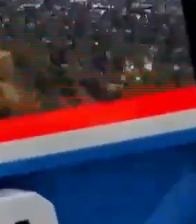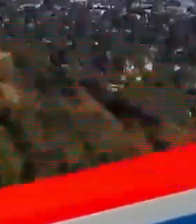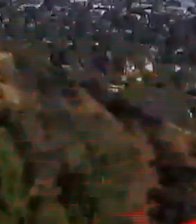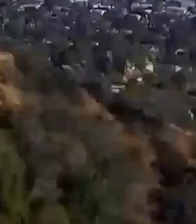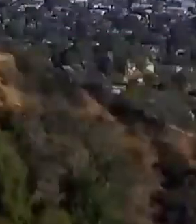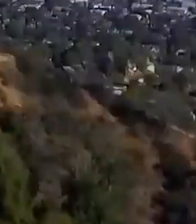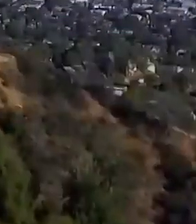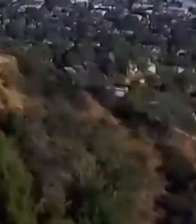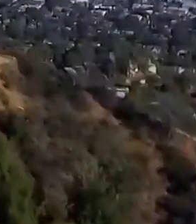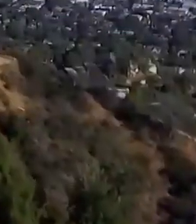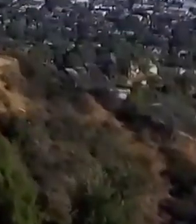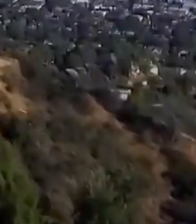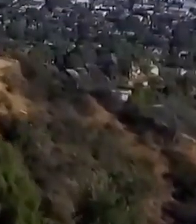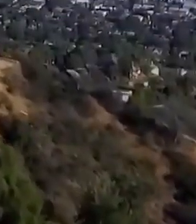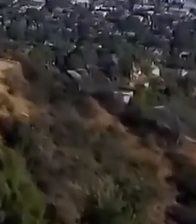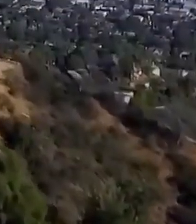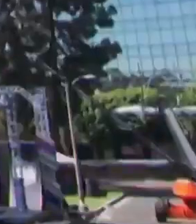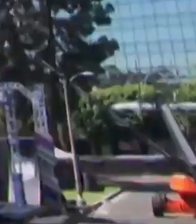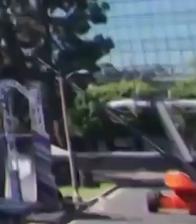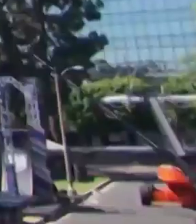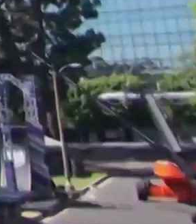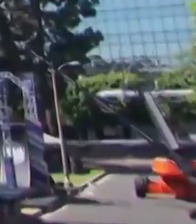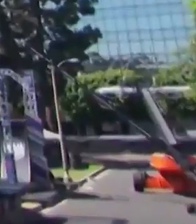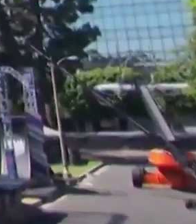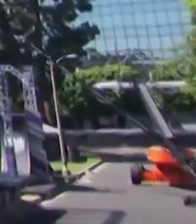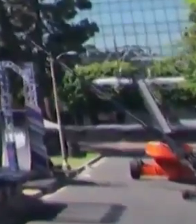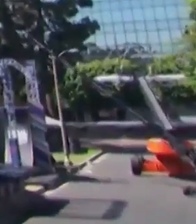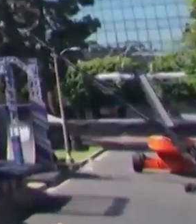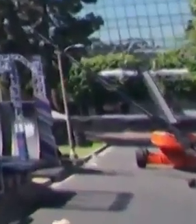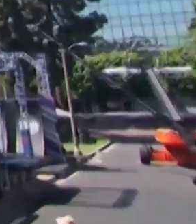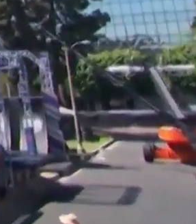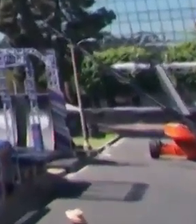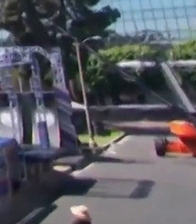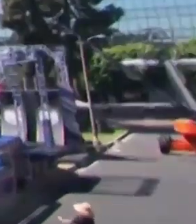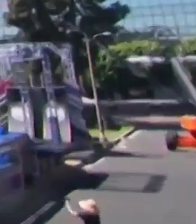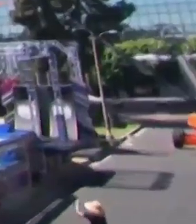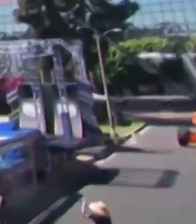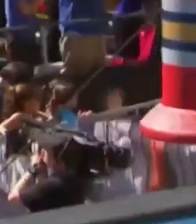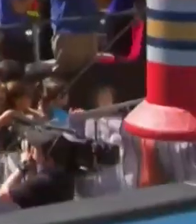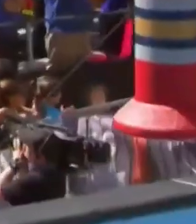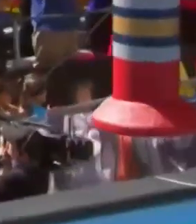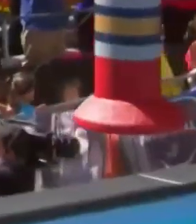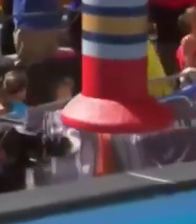Welcome back to American Ninja Warrior Jr. After another epic qualifying day,